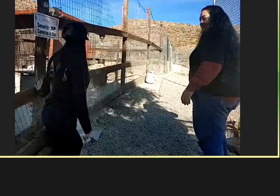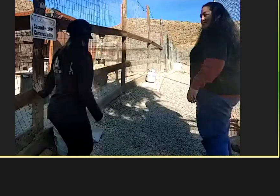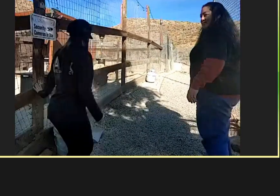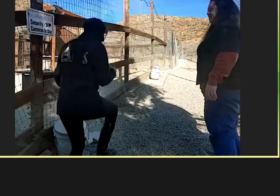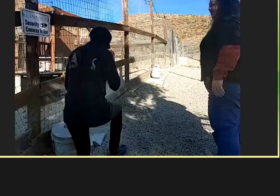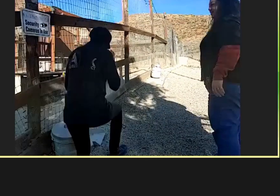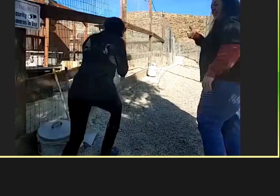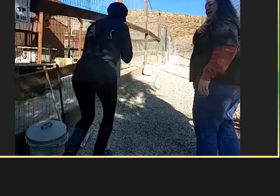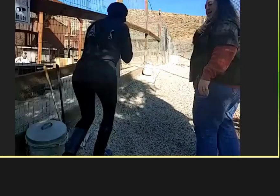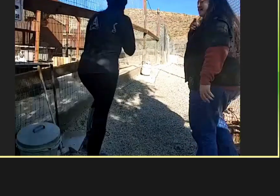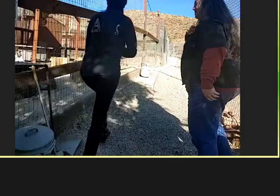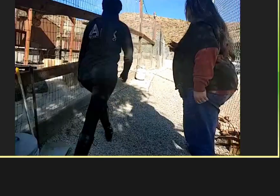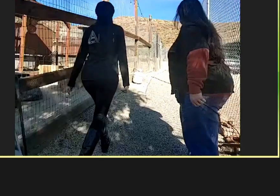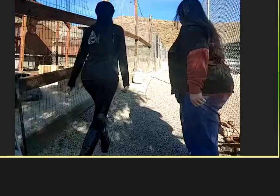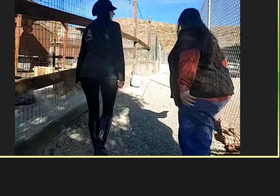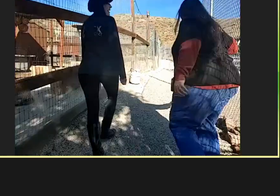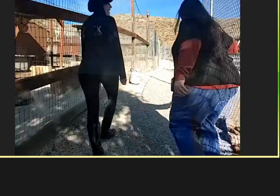Lazy.